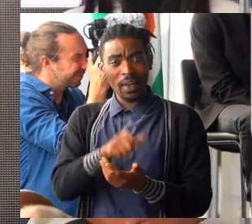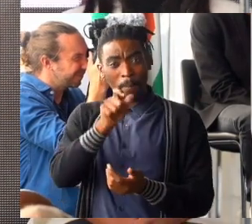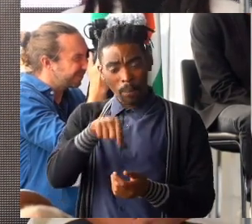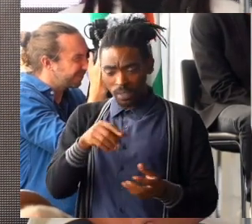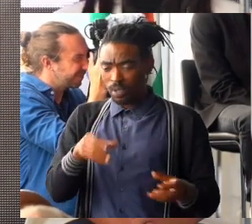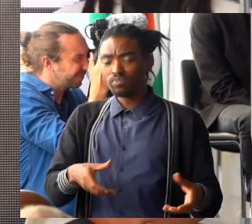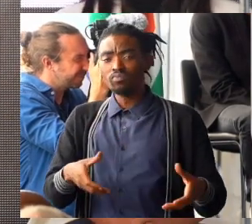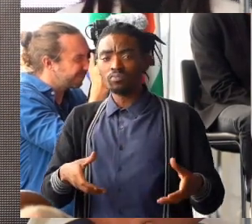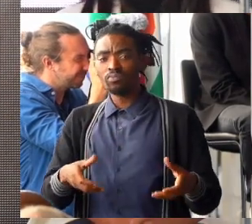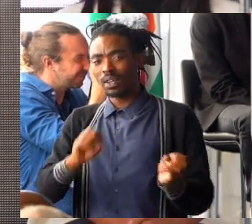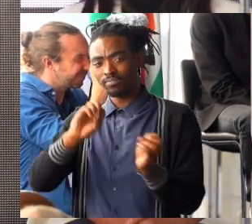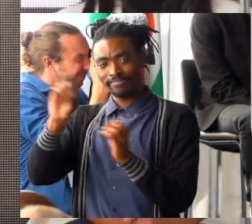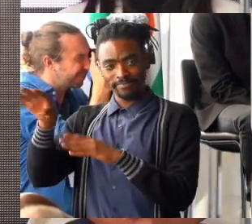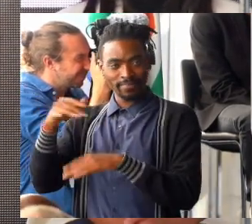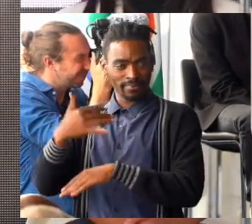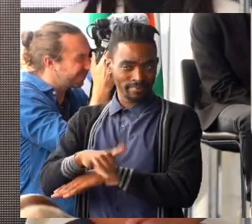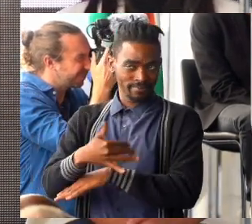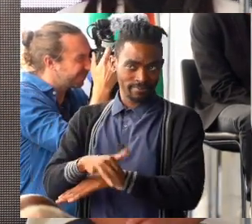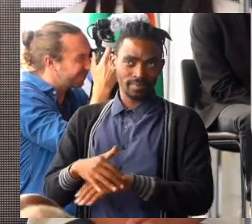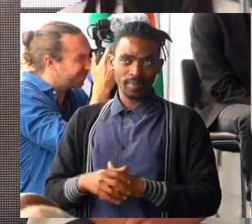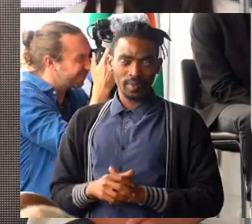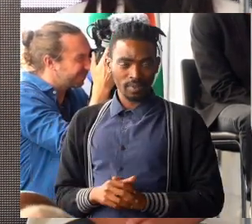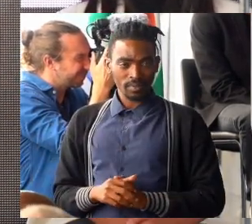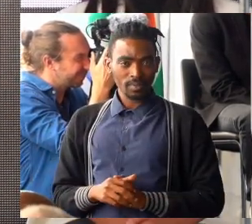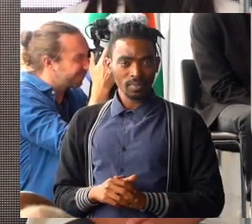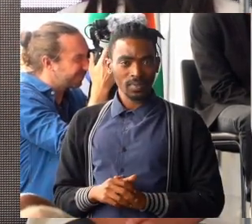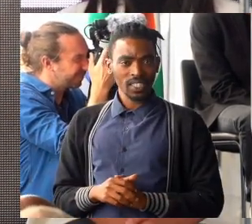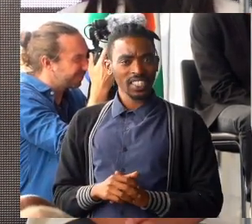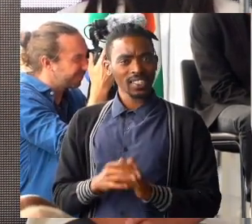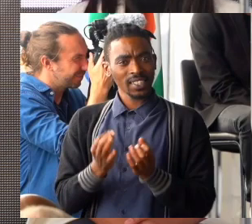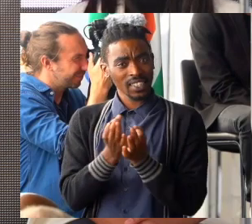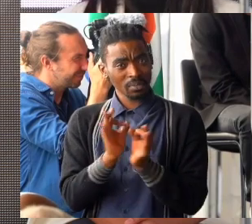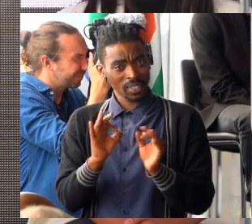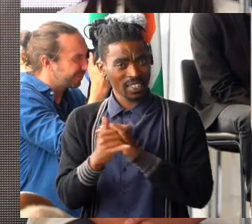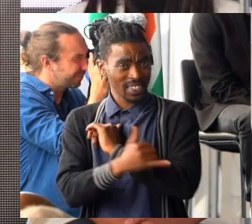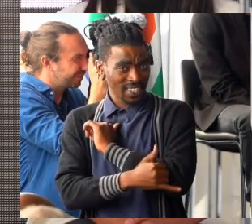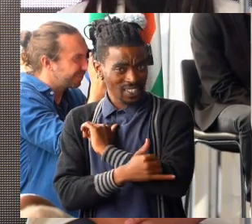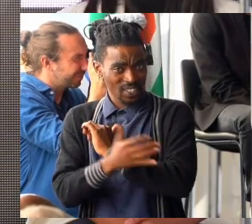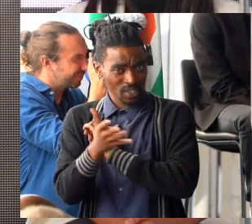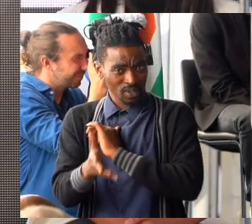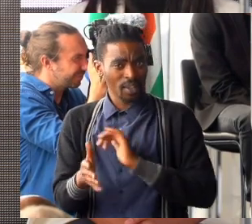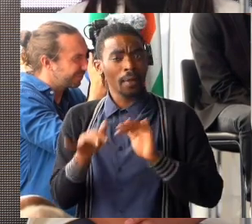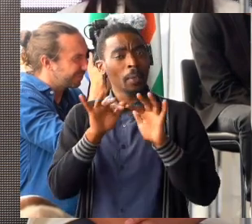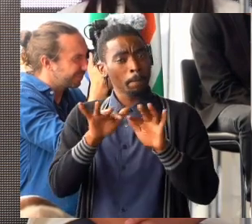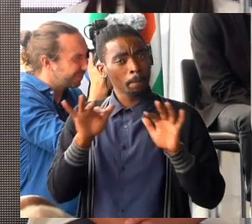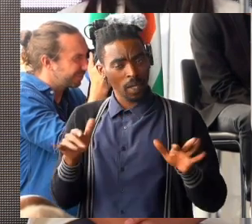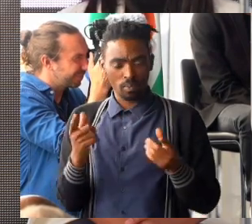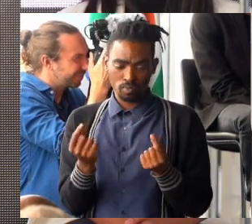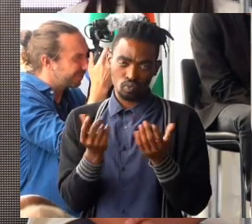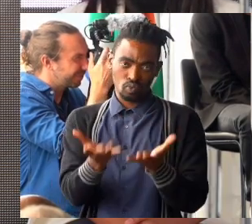it out the door. In a democracy, that is the people who do that.